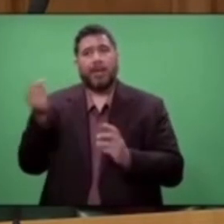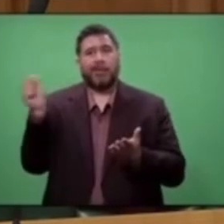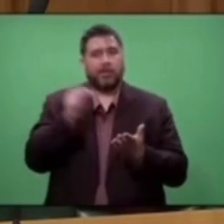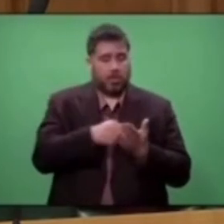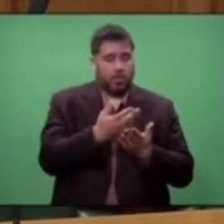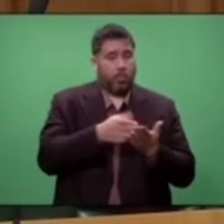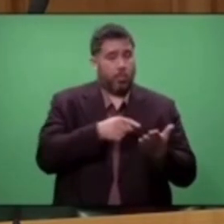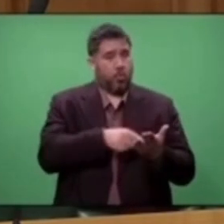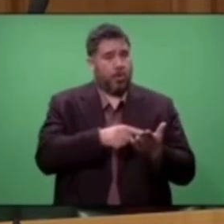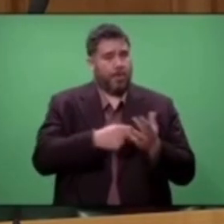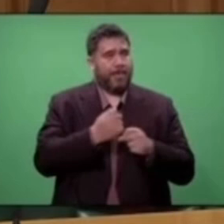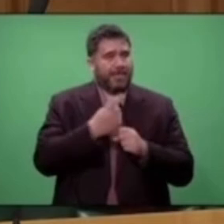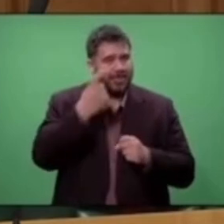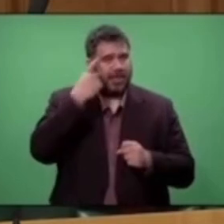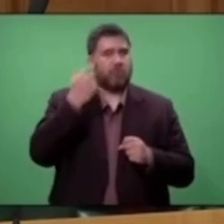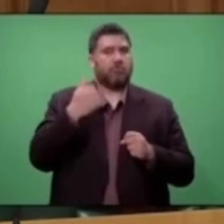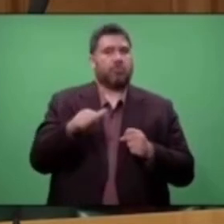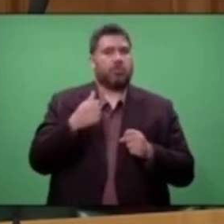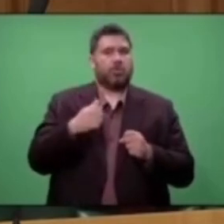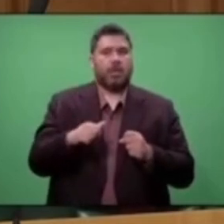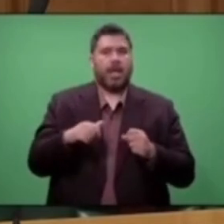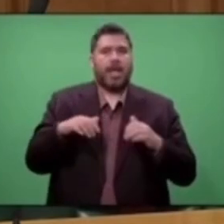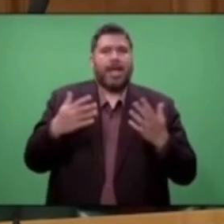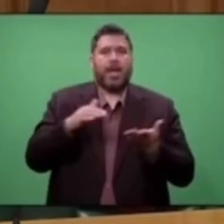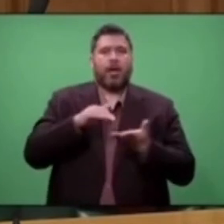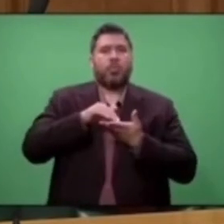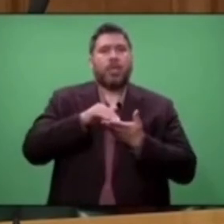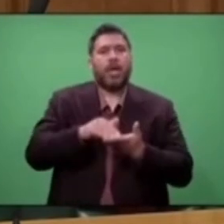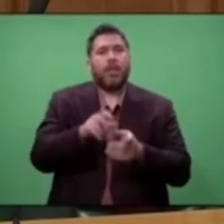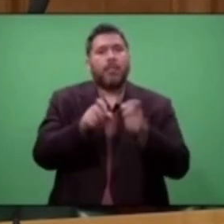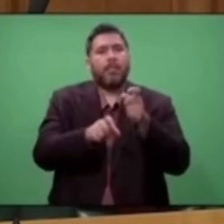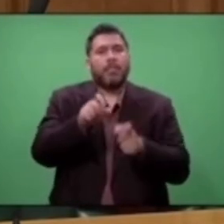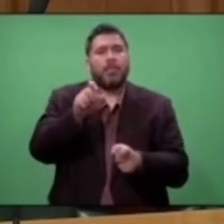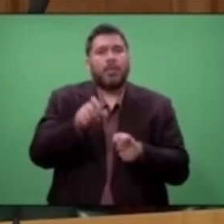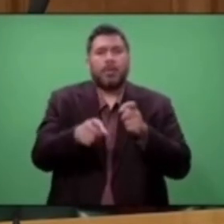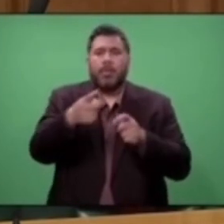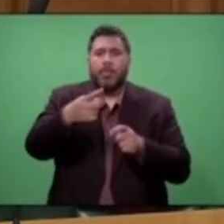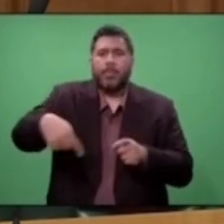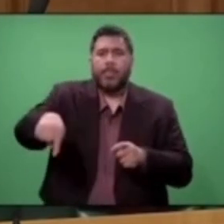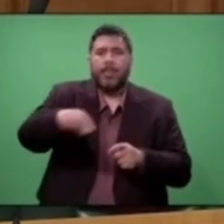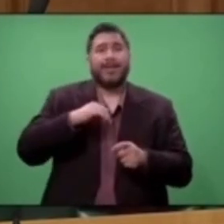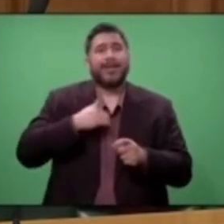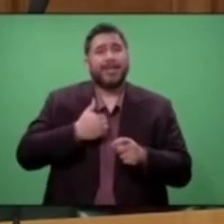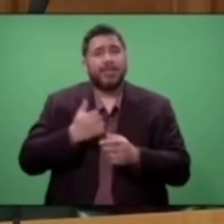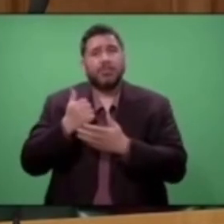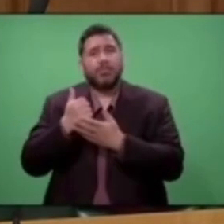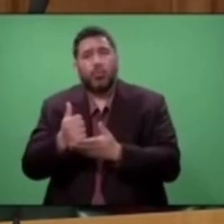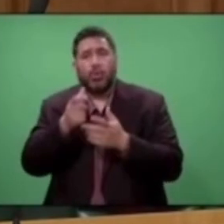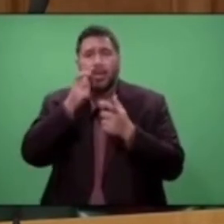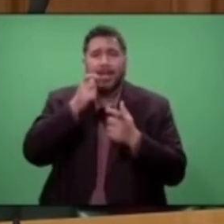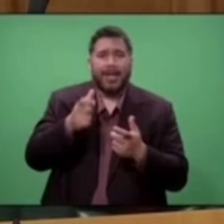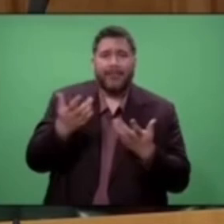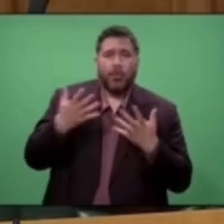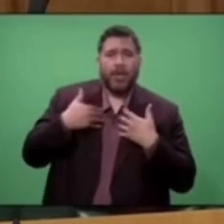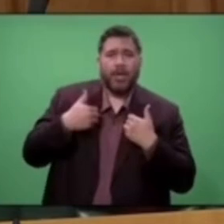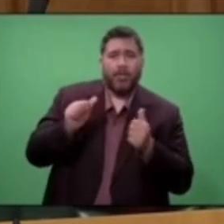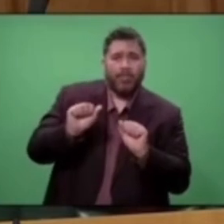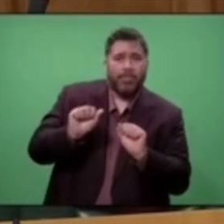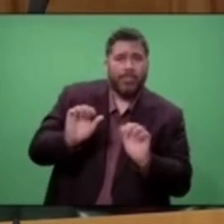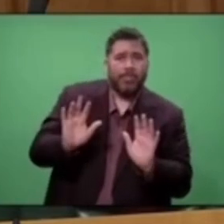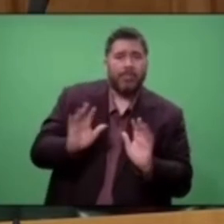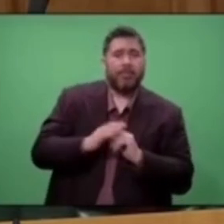we respond appropriately to the needs of people who require some form of care. This is a question common to